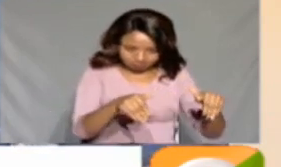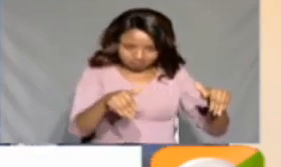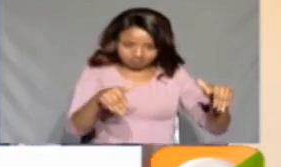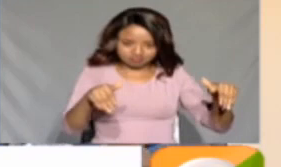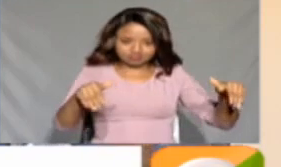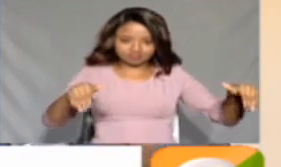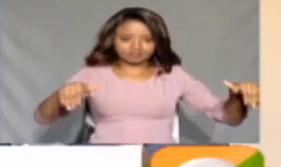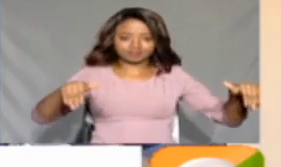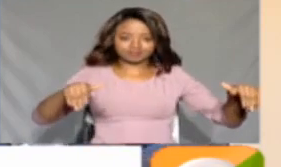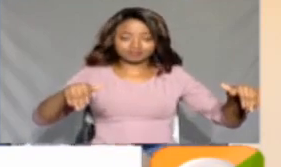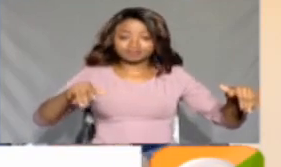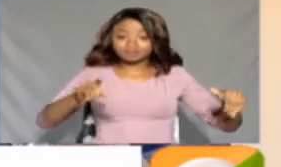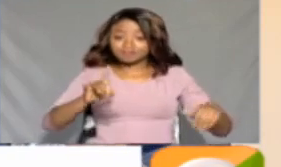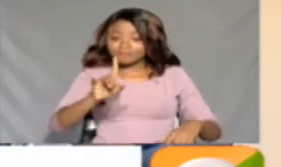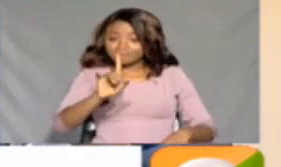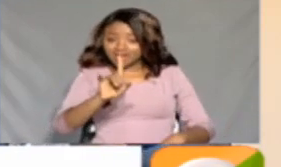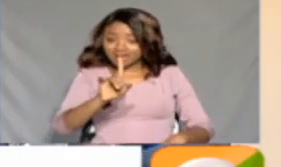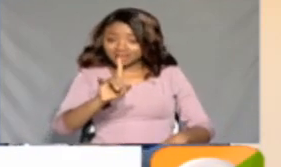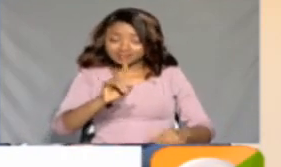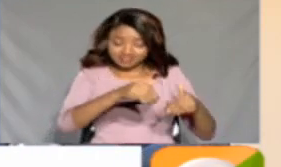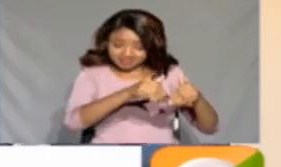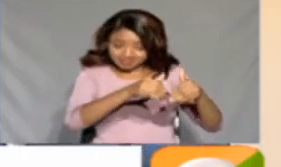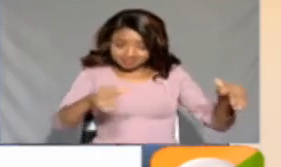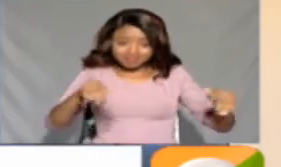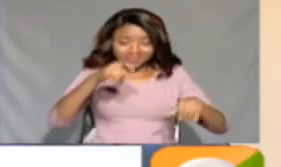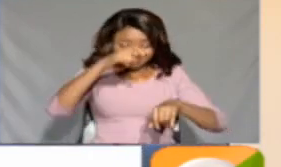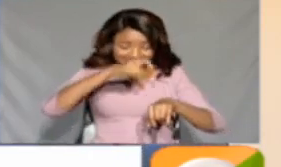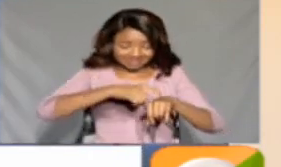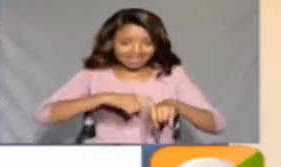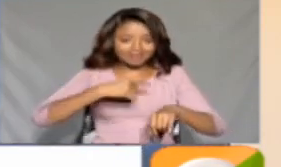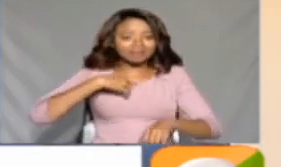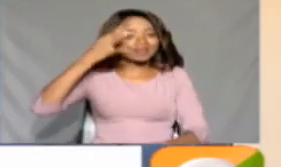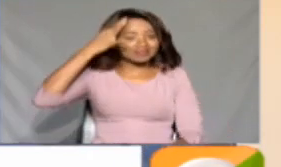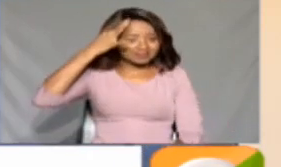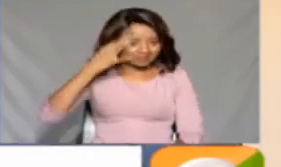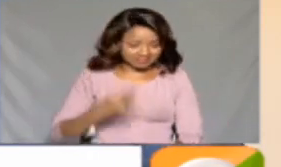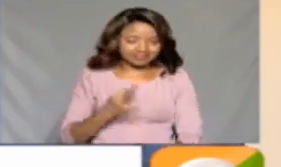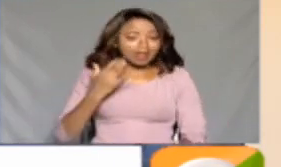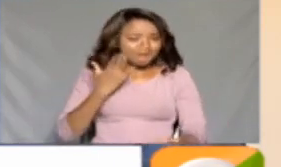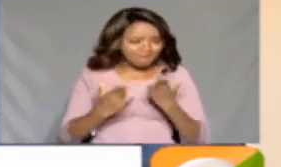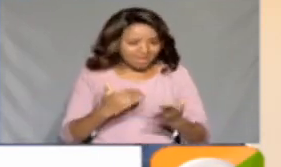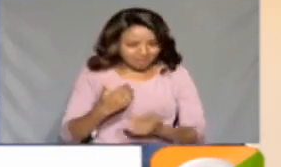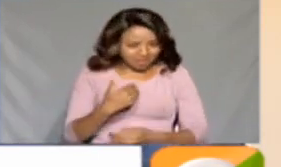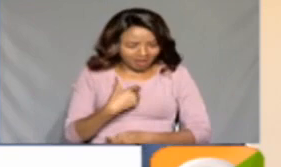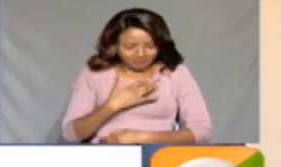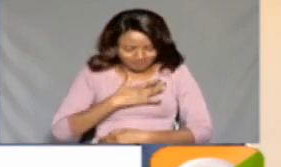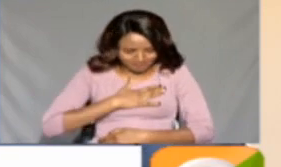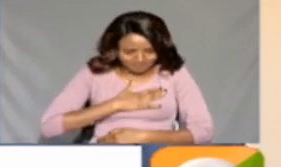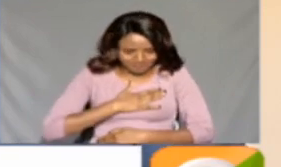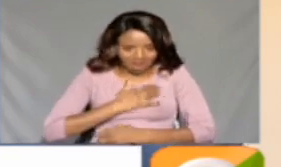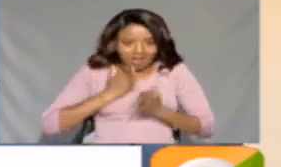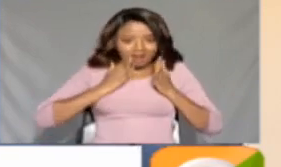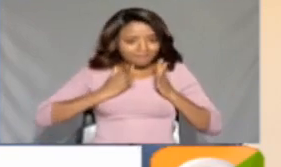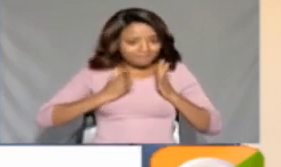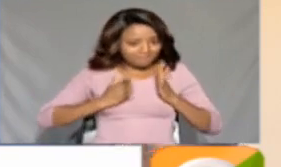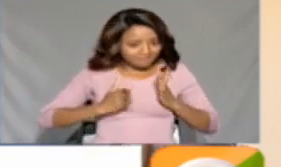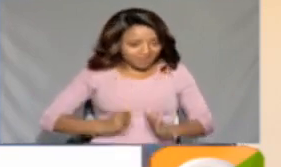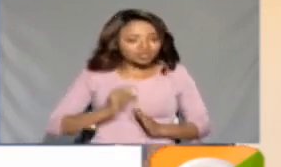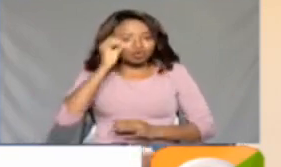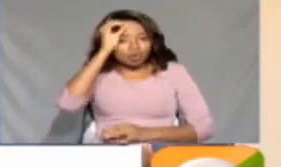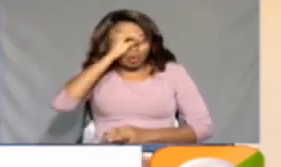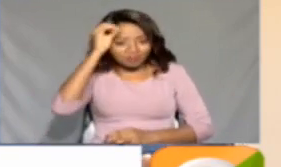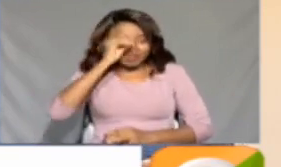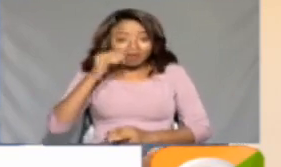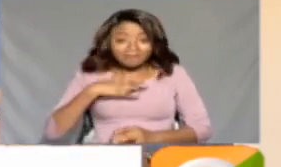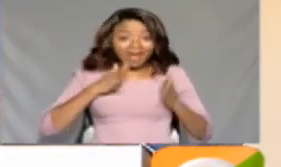clearly, but only after a neck decision. I may have my personal Which is what? Views towards that. And I'm not in the business of